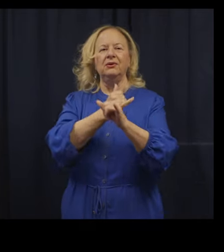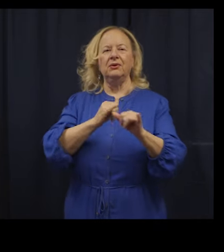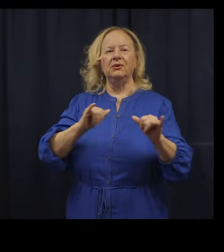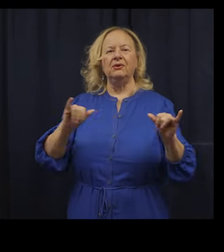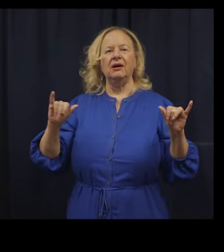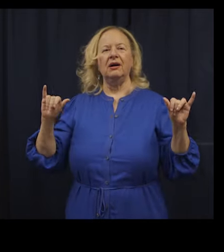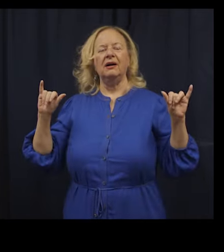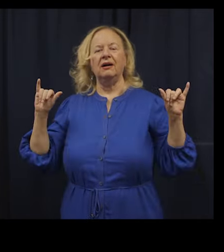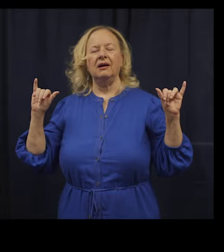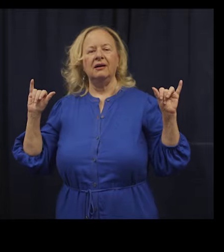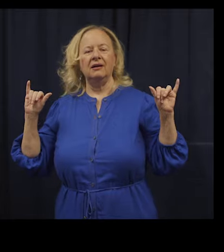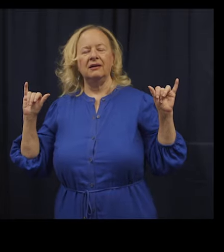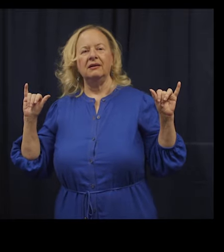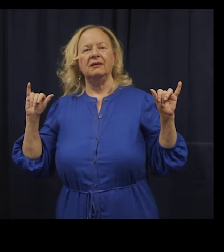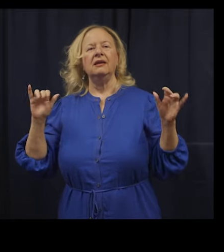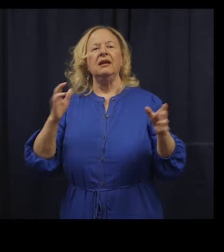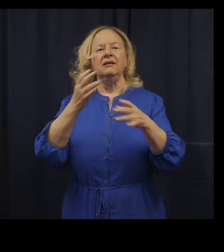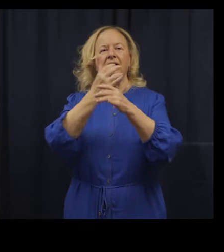Yeshua,